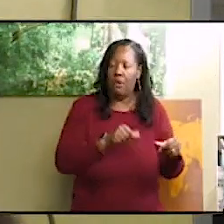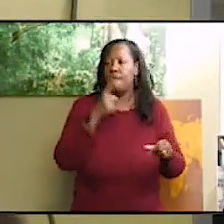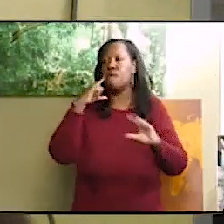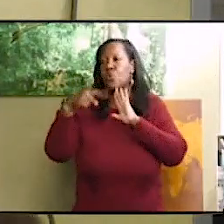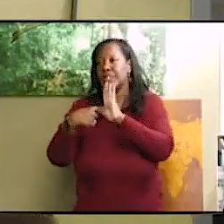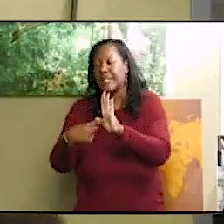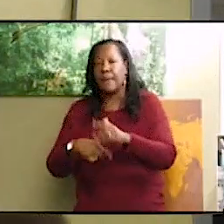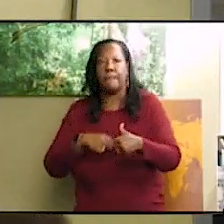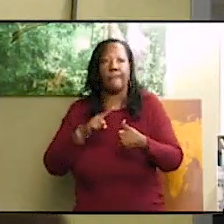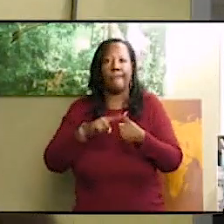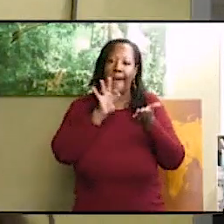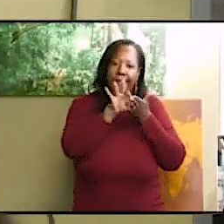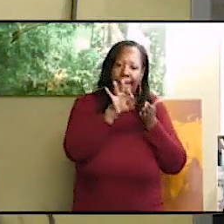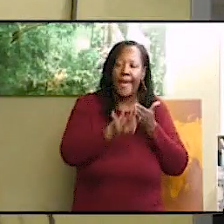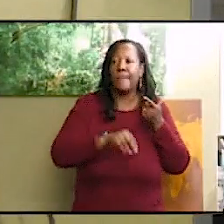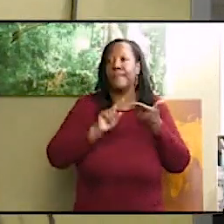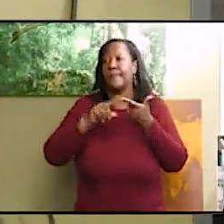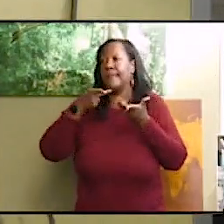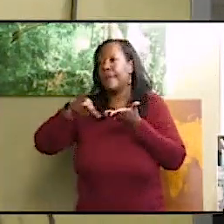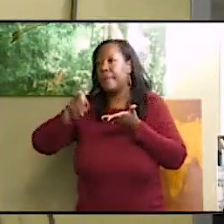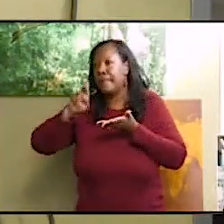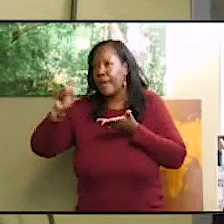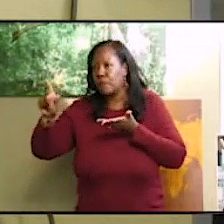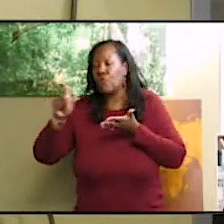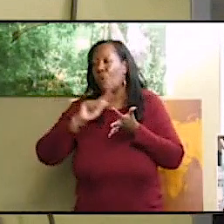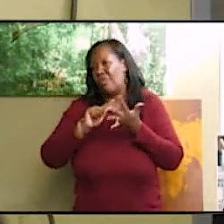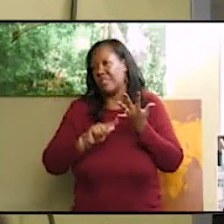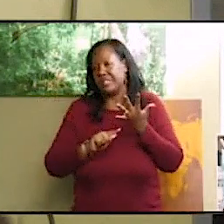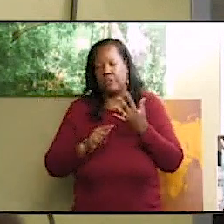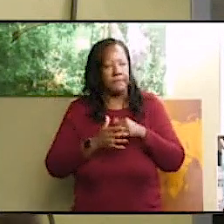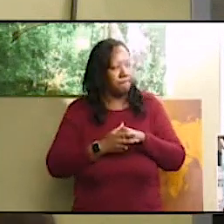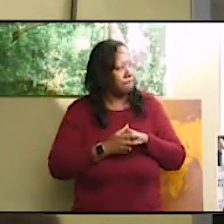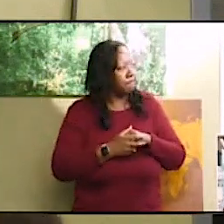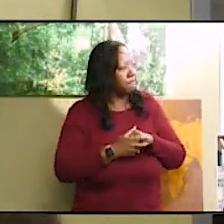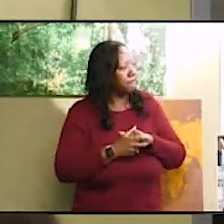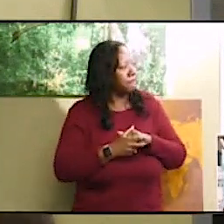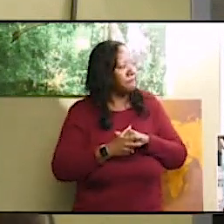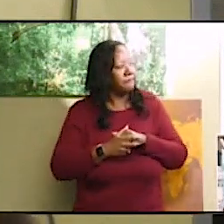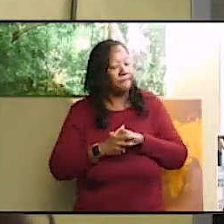as accounting and payroll functions.